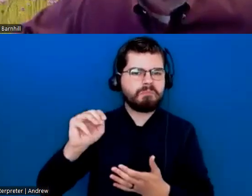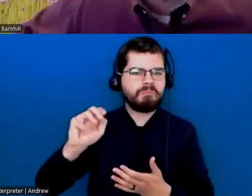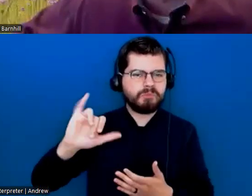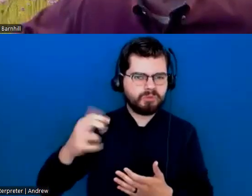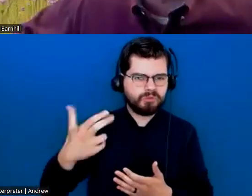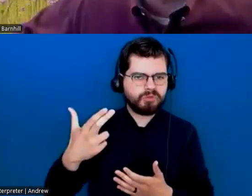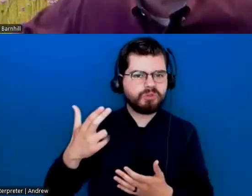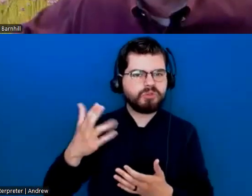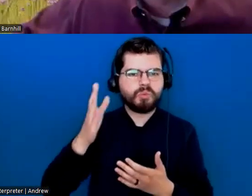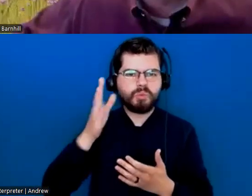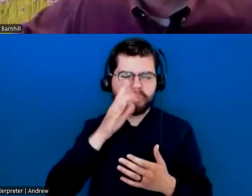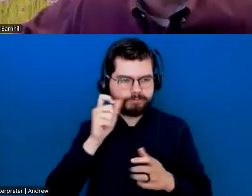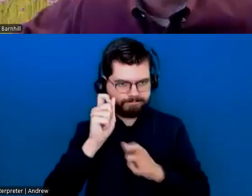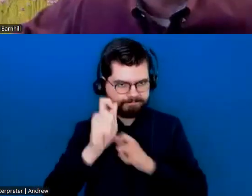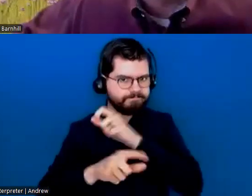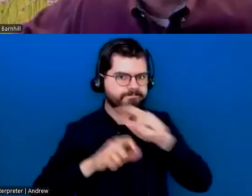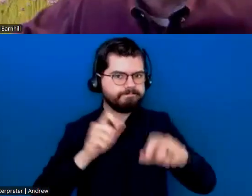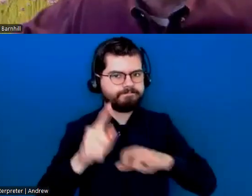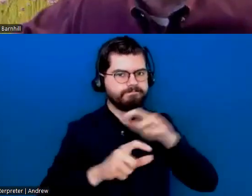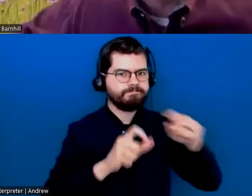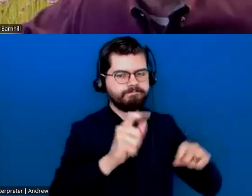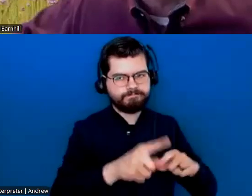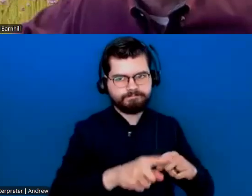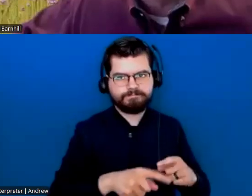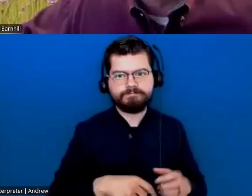move pretty quick on that. Thank you.